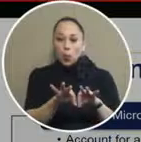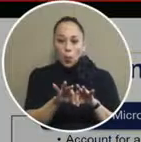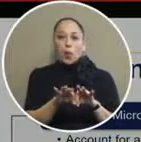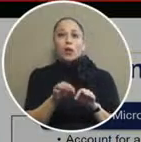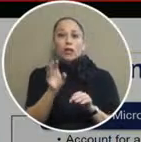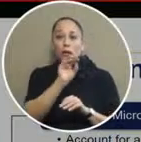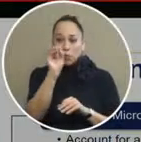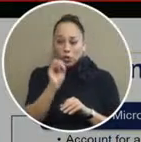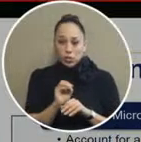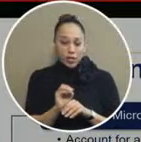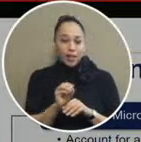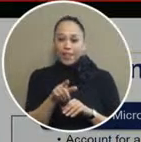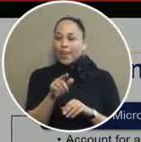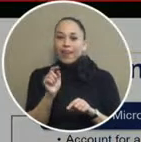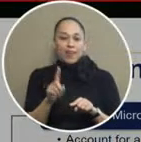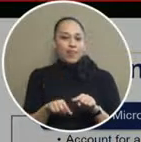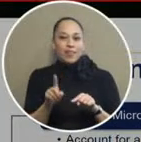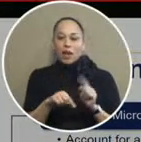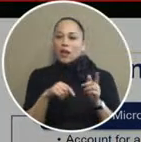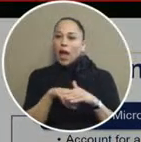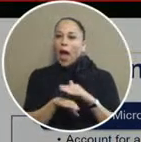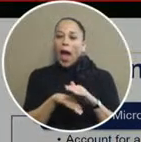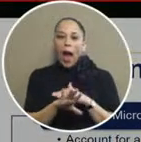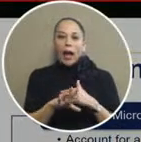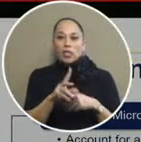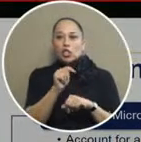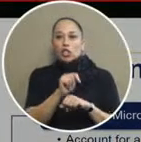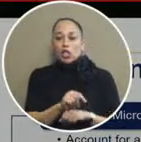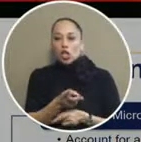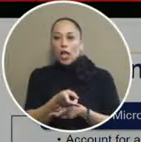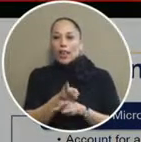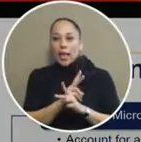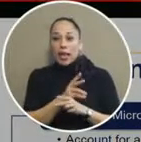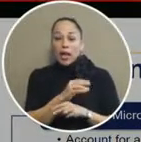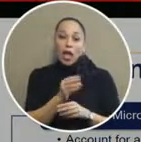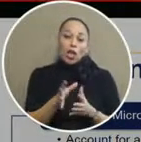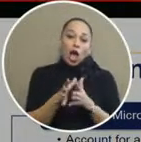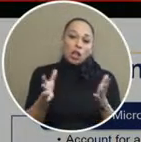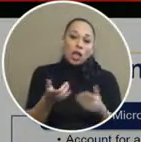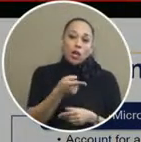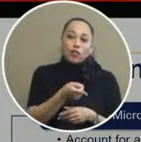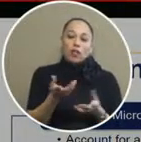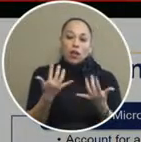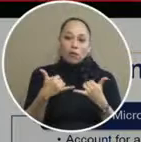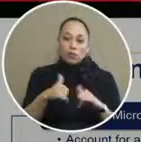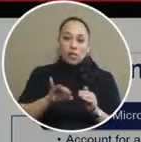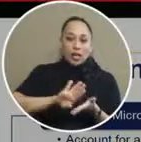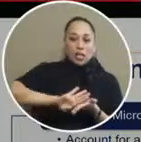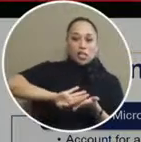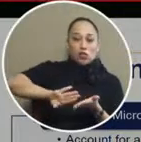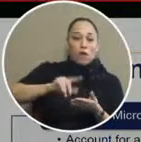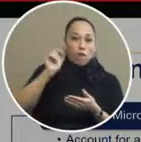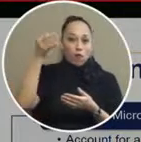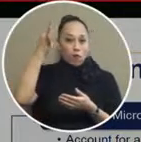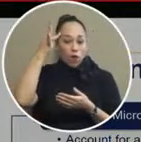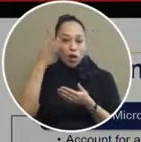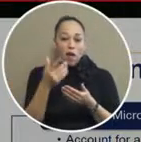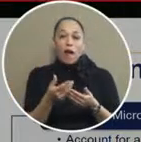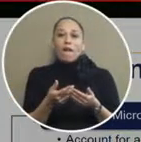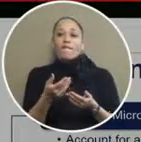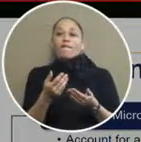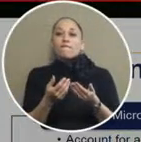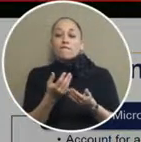percentage that are not able to access the traditional lending. And then many of them are still excluded from these federal financial